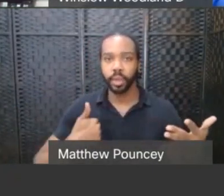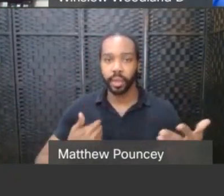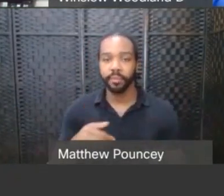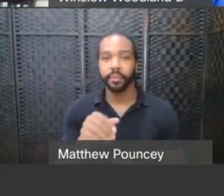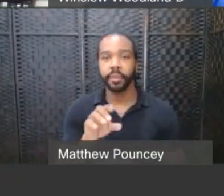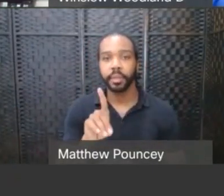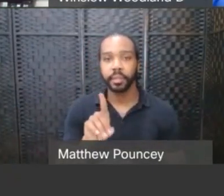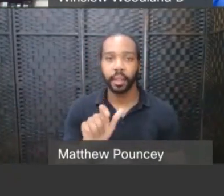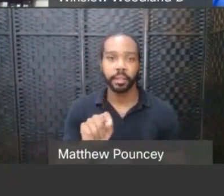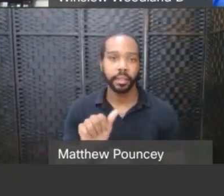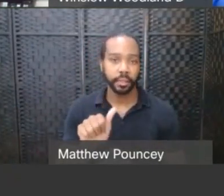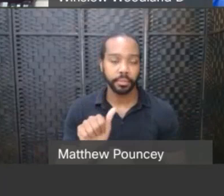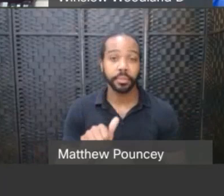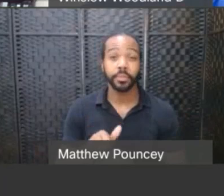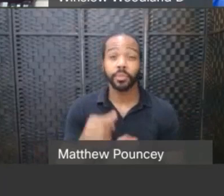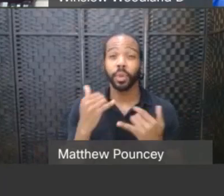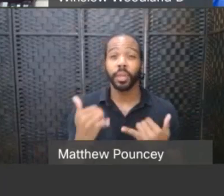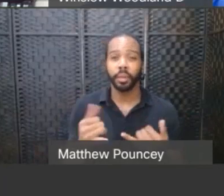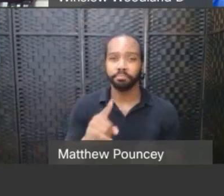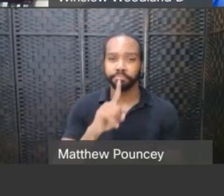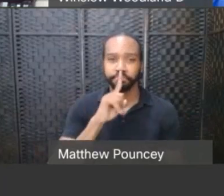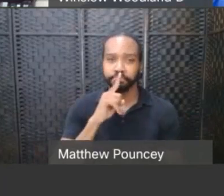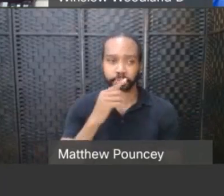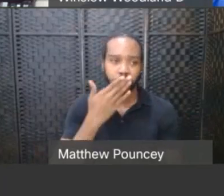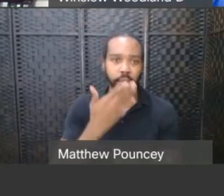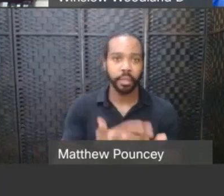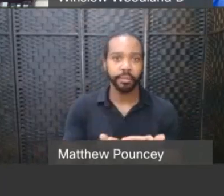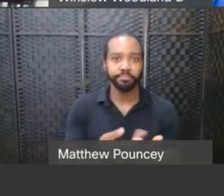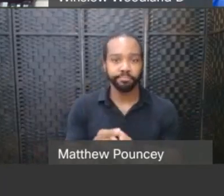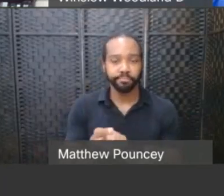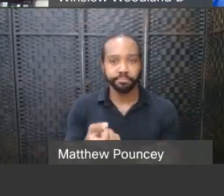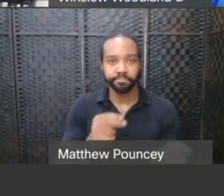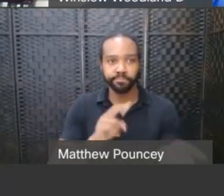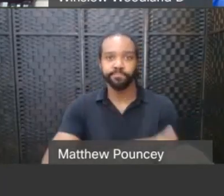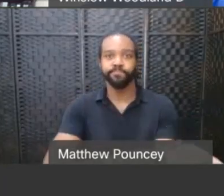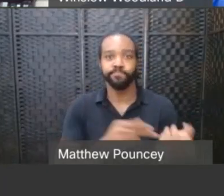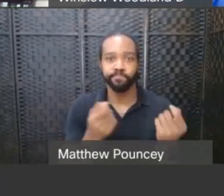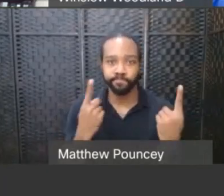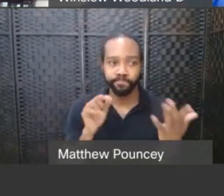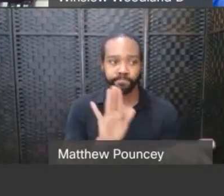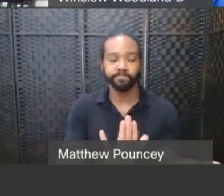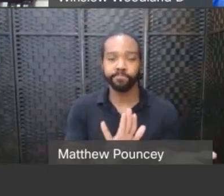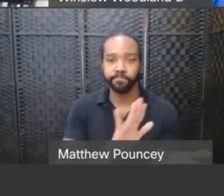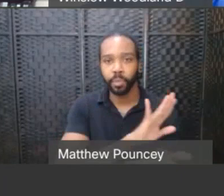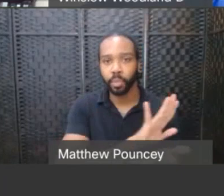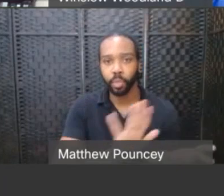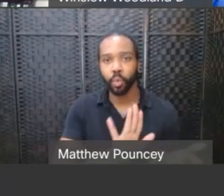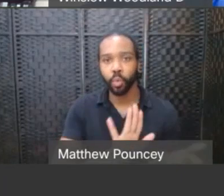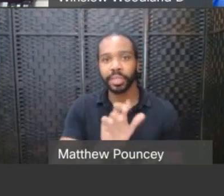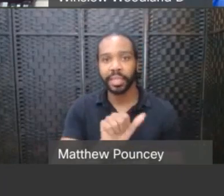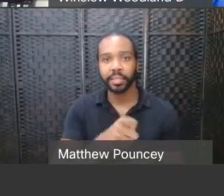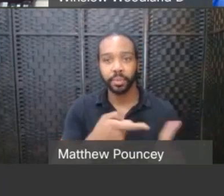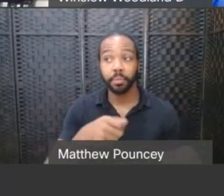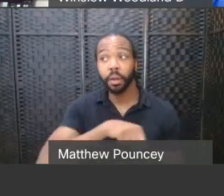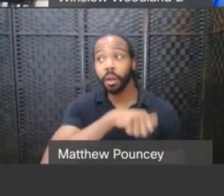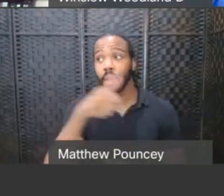have a good sense about whether those are all imported cases from someplace else, or if they actually